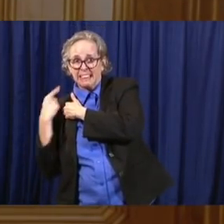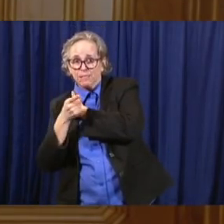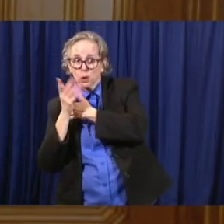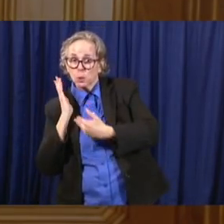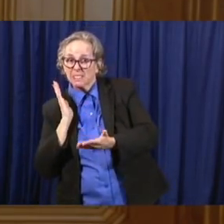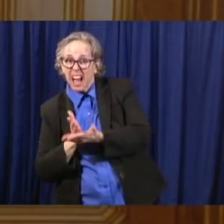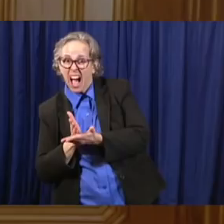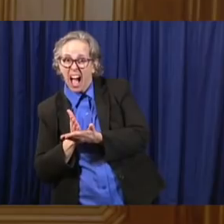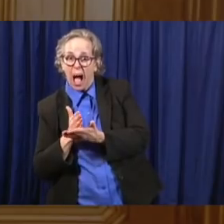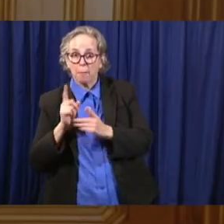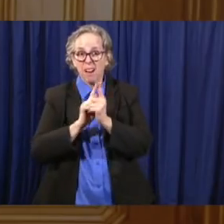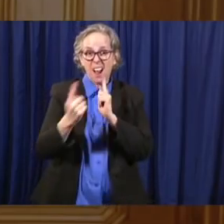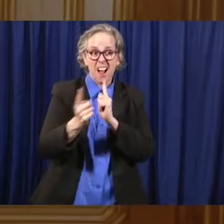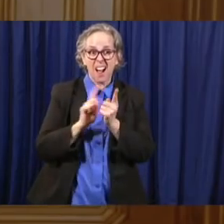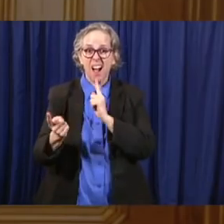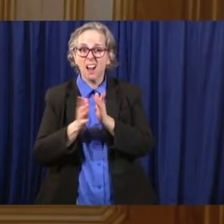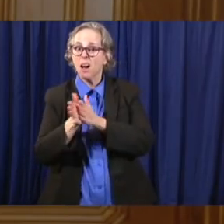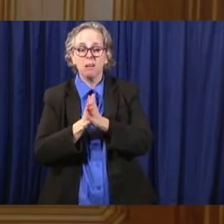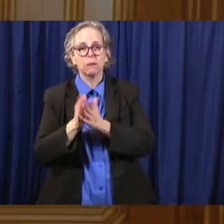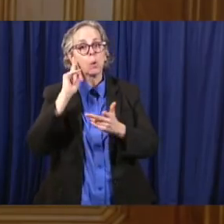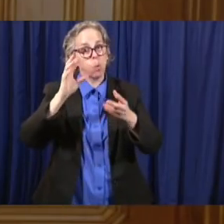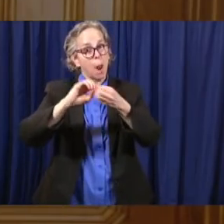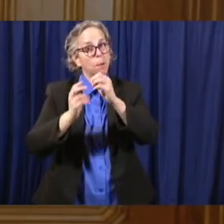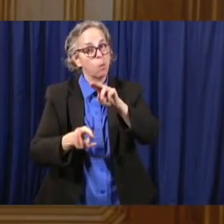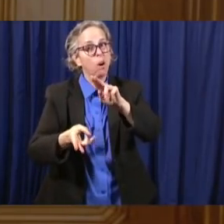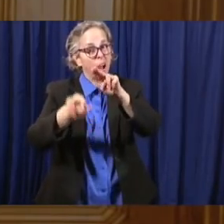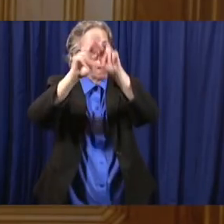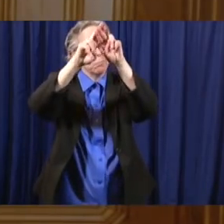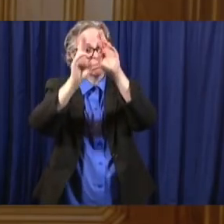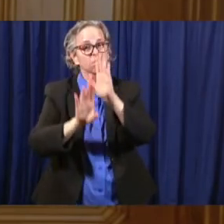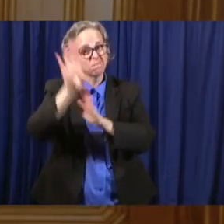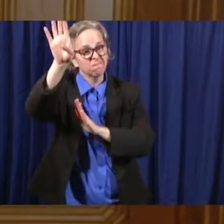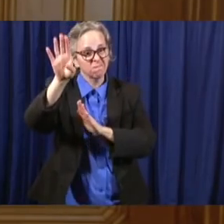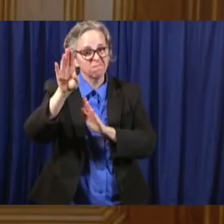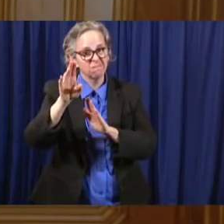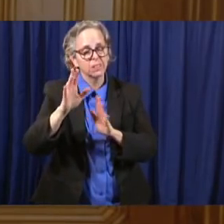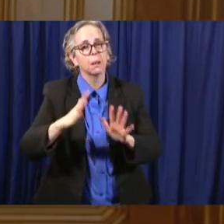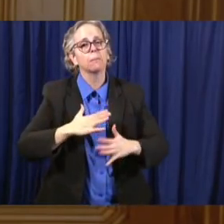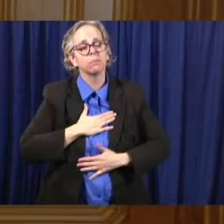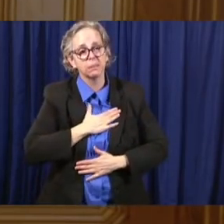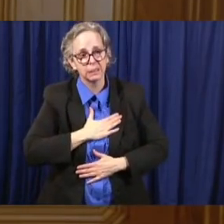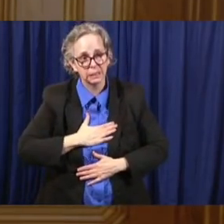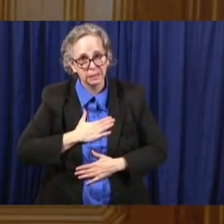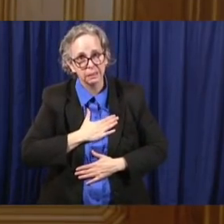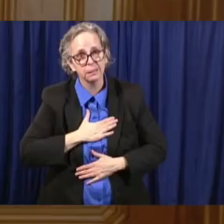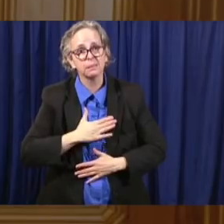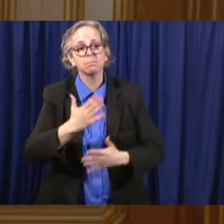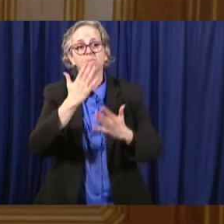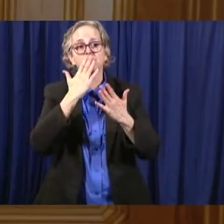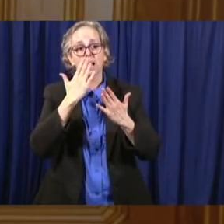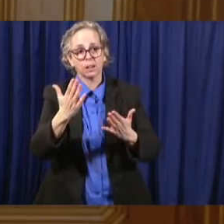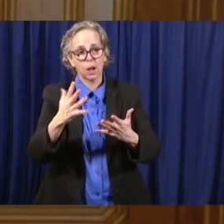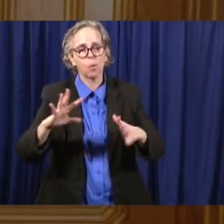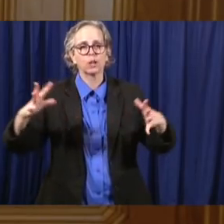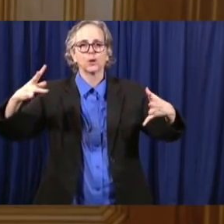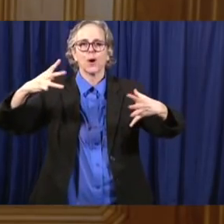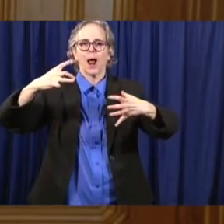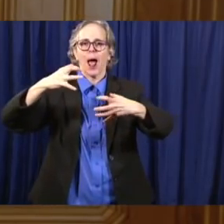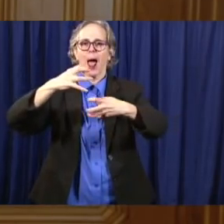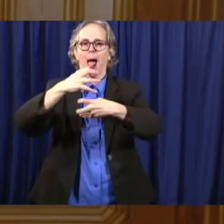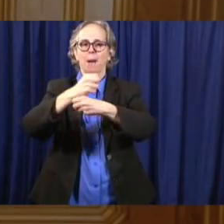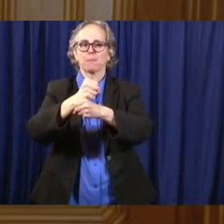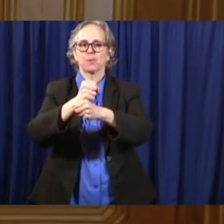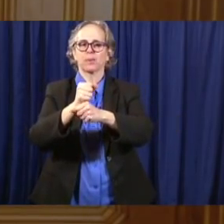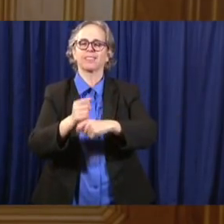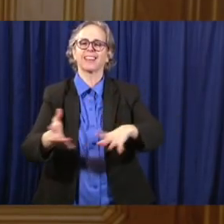good. So I appreciate it very much, and let me kind of wrap up here on a